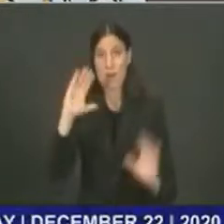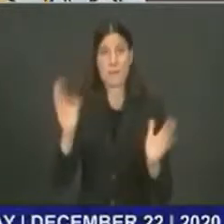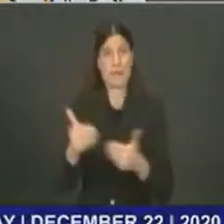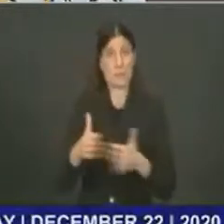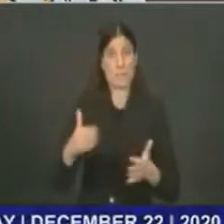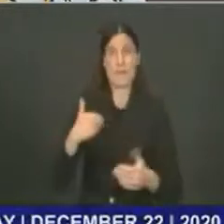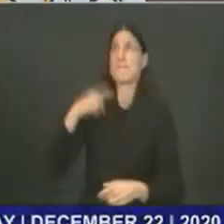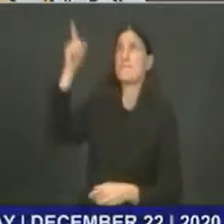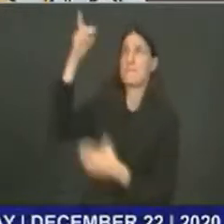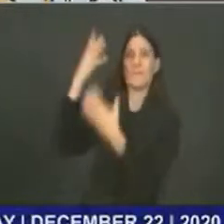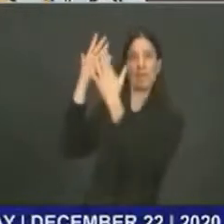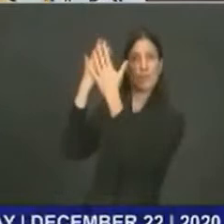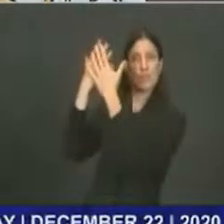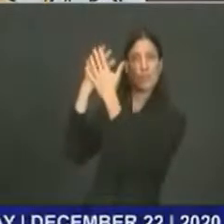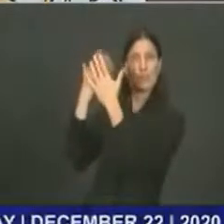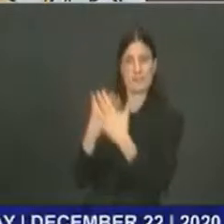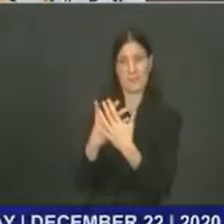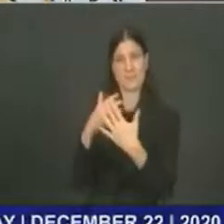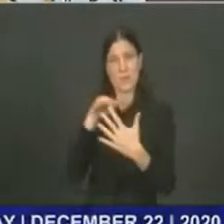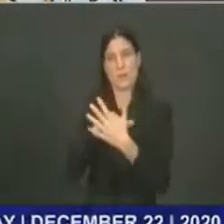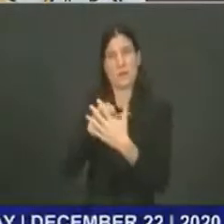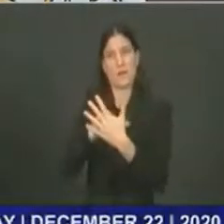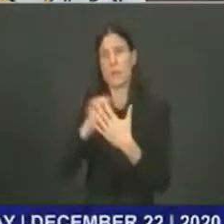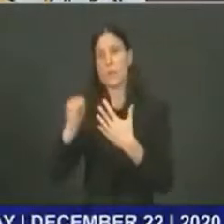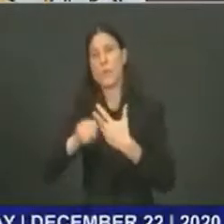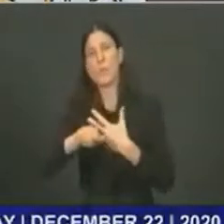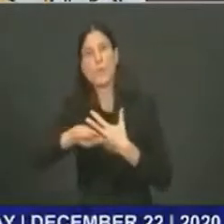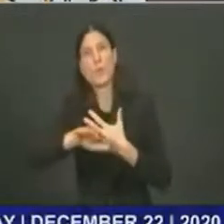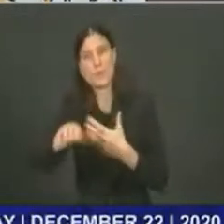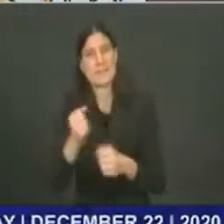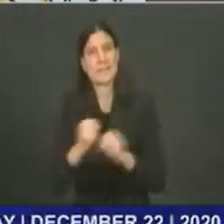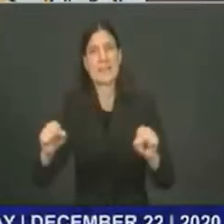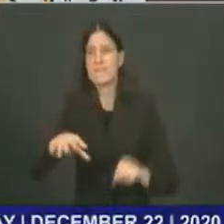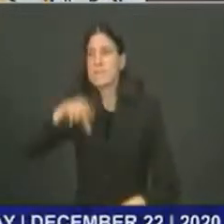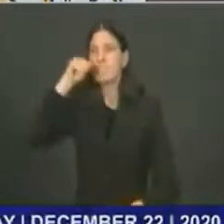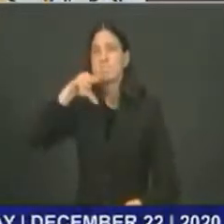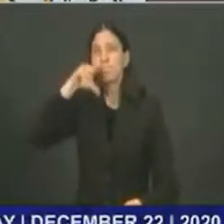talked yesterday to Kevin Aucoin, who's doing a marvelous job running DCYF.